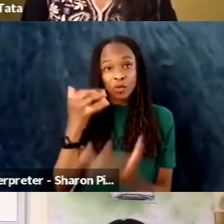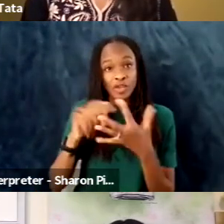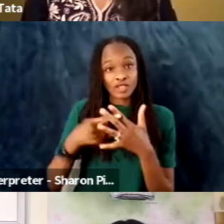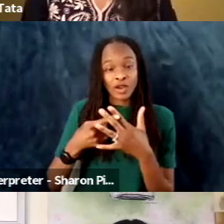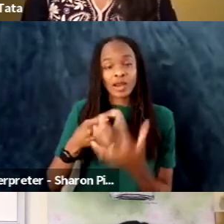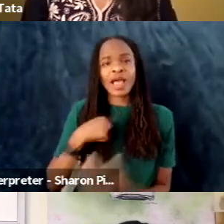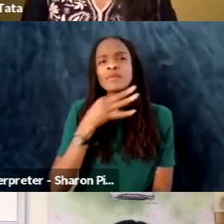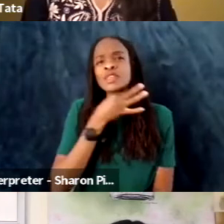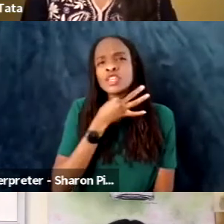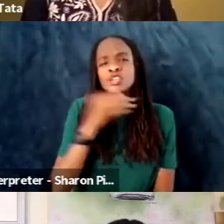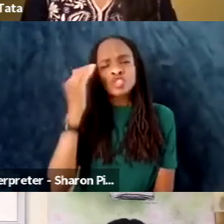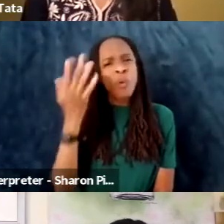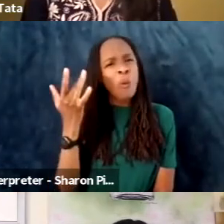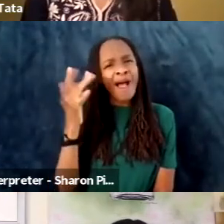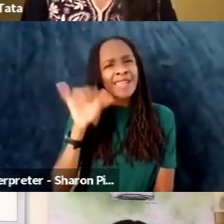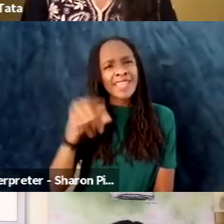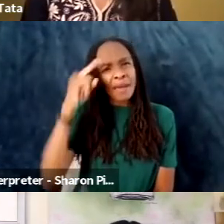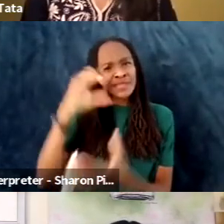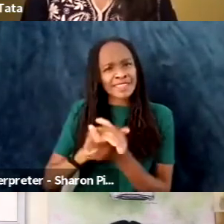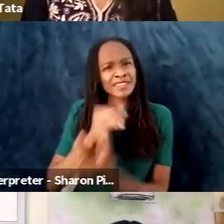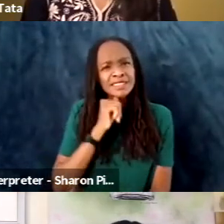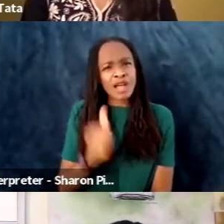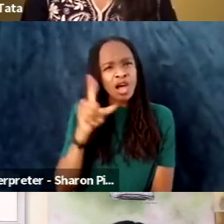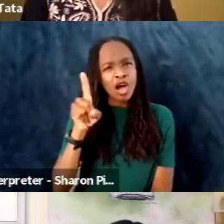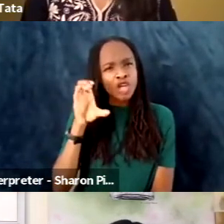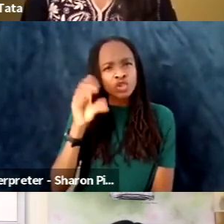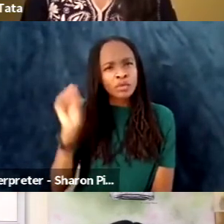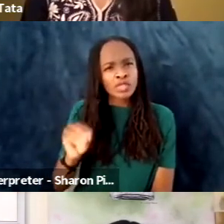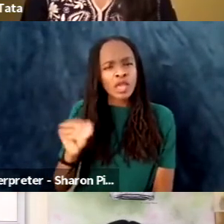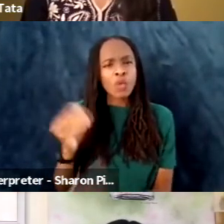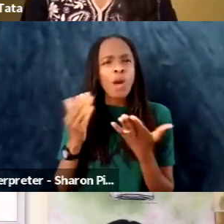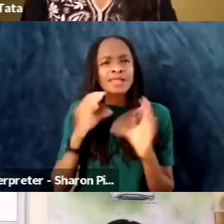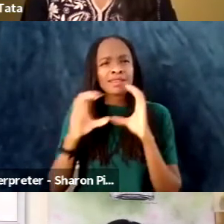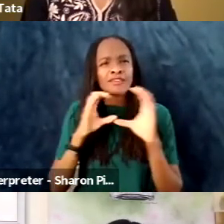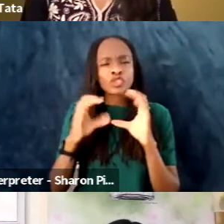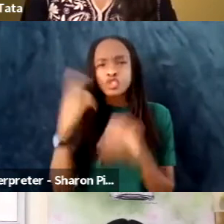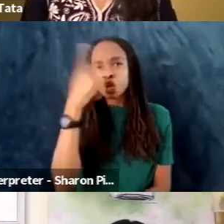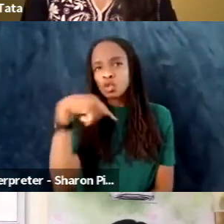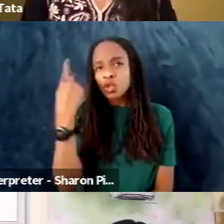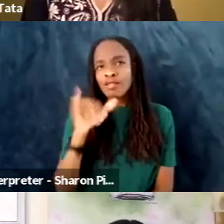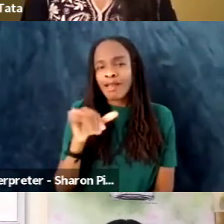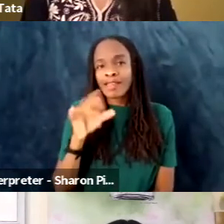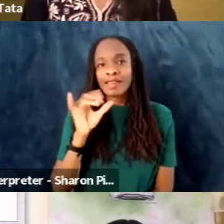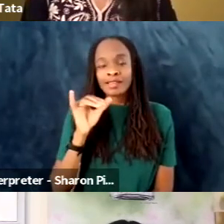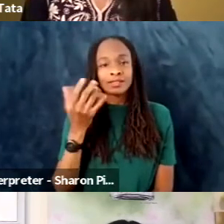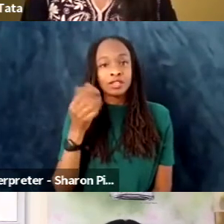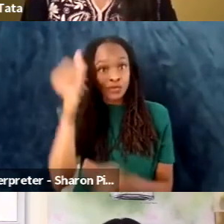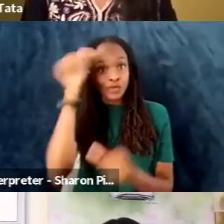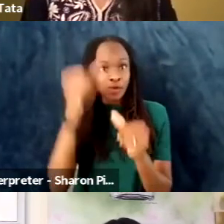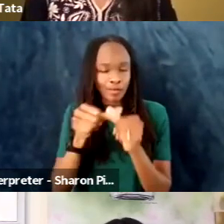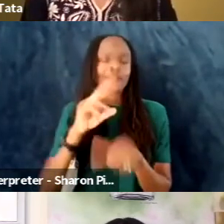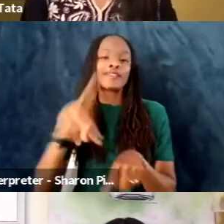know why that belief was not 100%, or what the conversation looked like, essentially keeping in mind, of